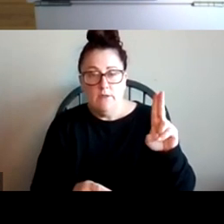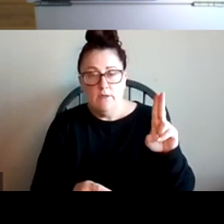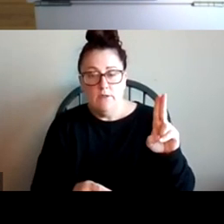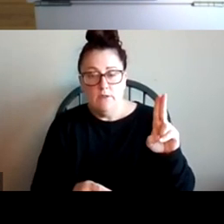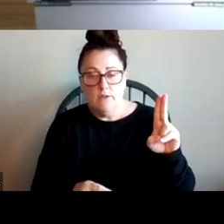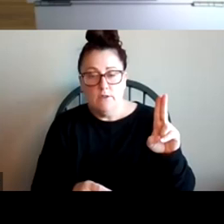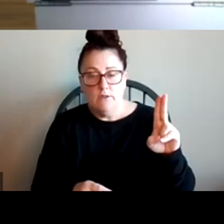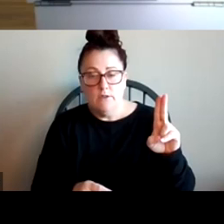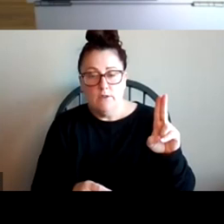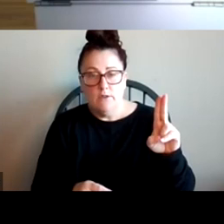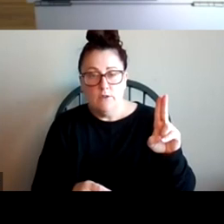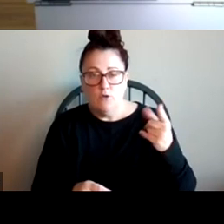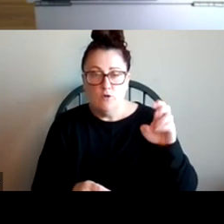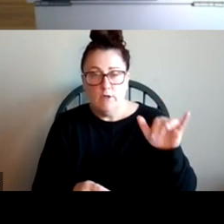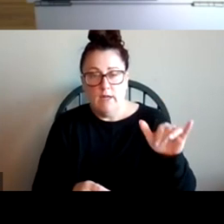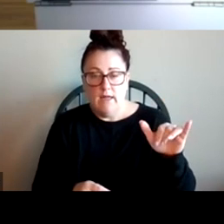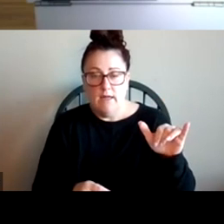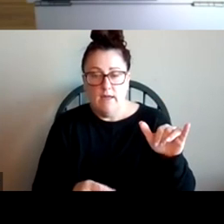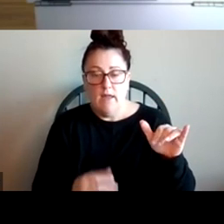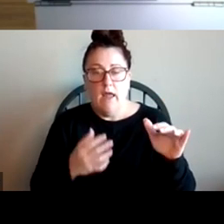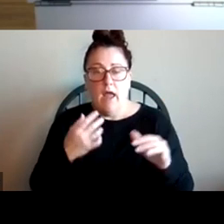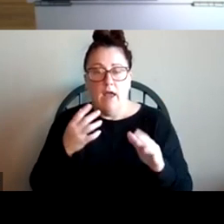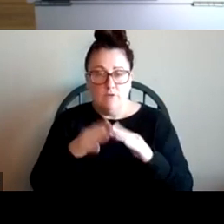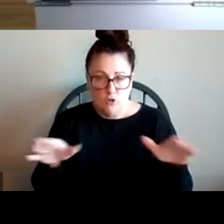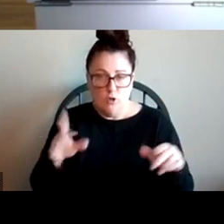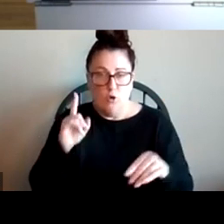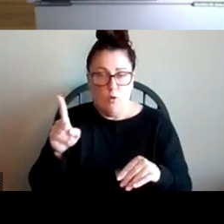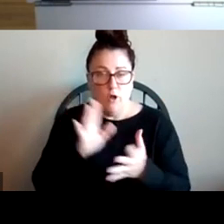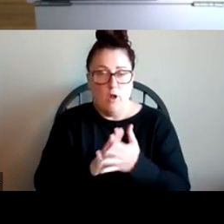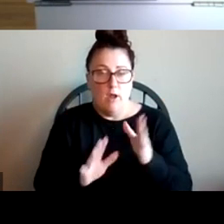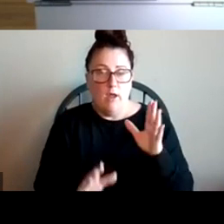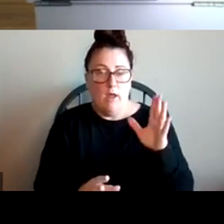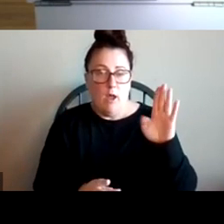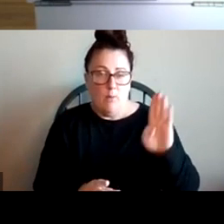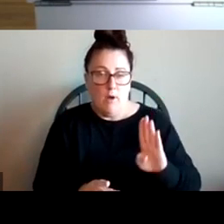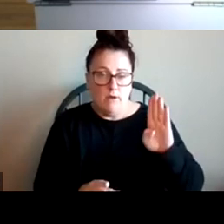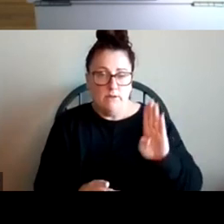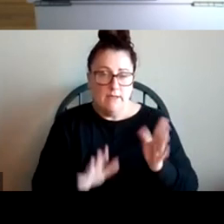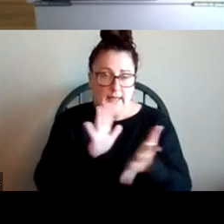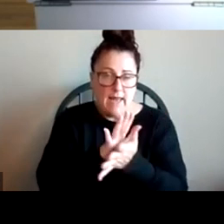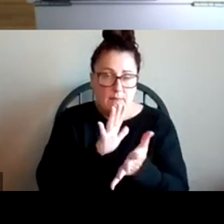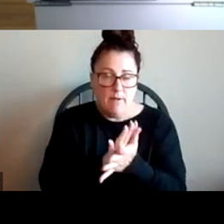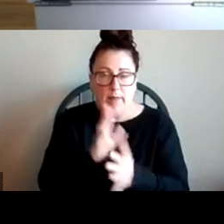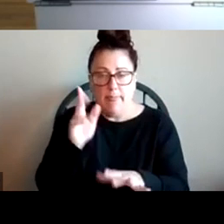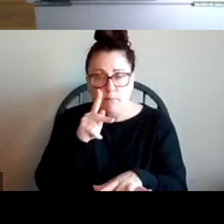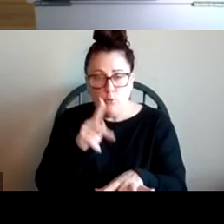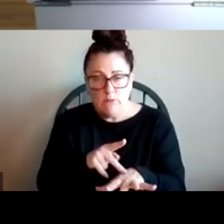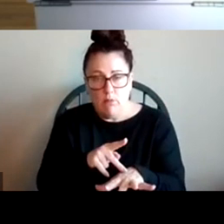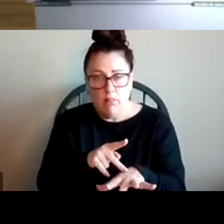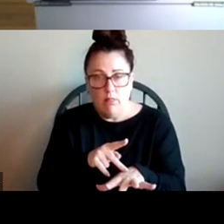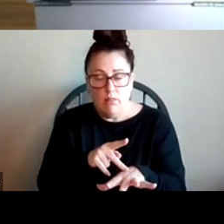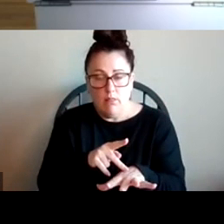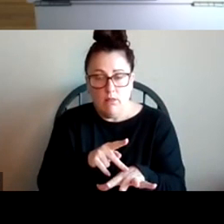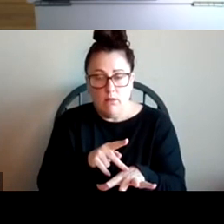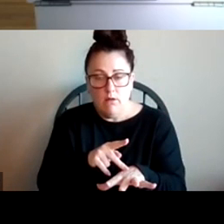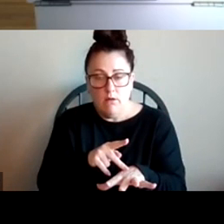va a la escuela pública de Boston Hurley. Y lo principal que busca, dentro de las cualidades que busco un